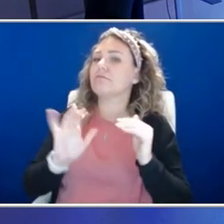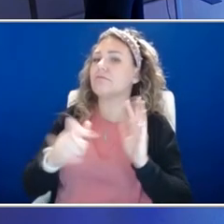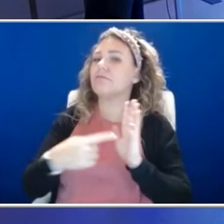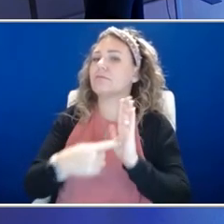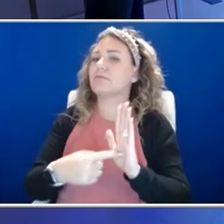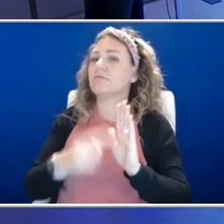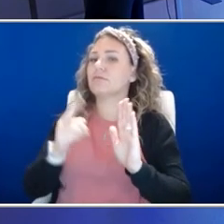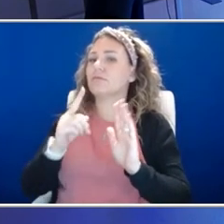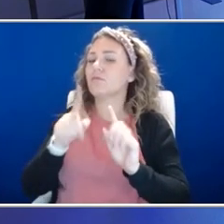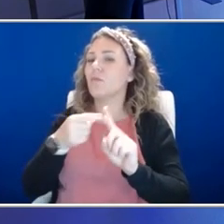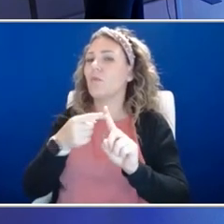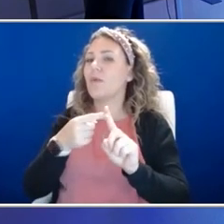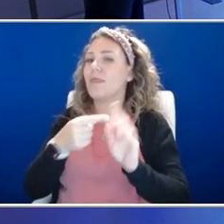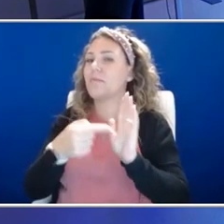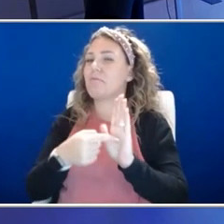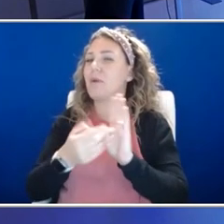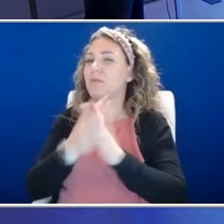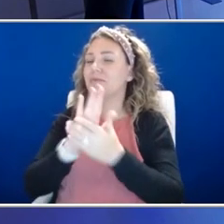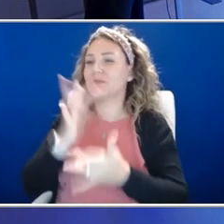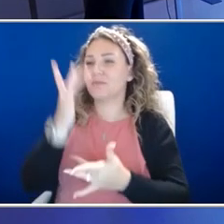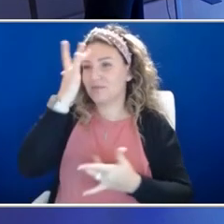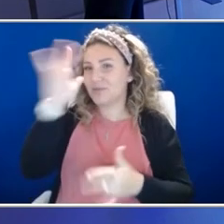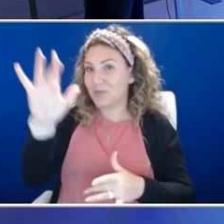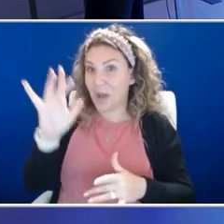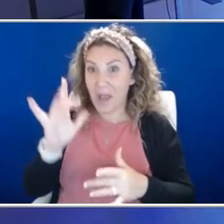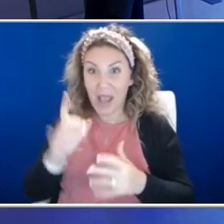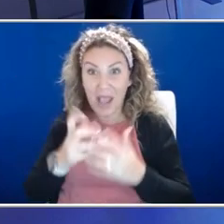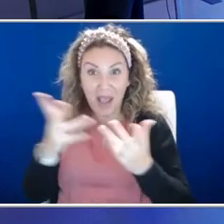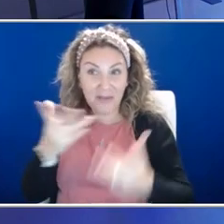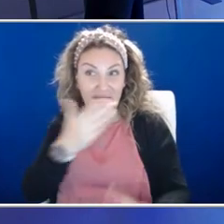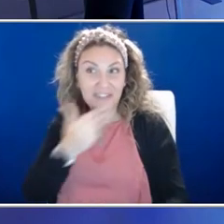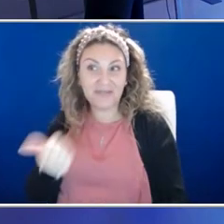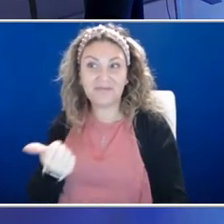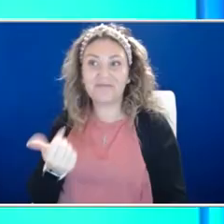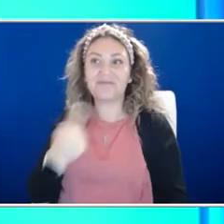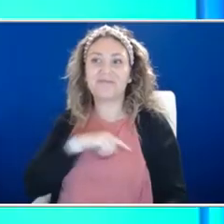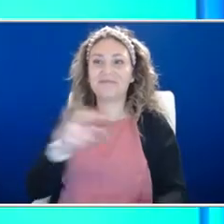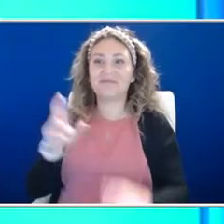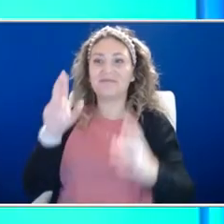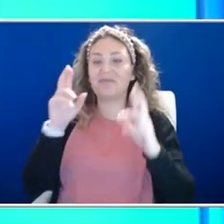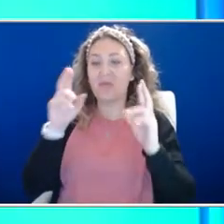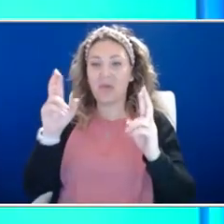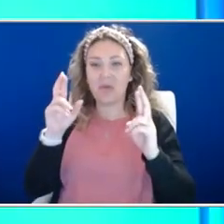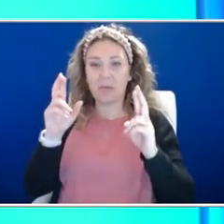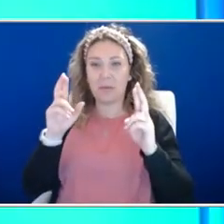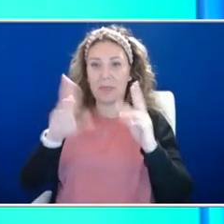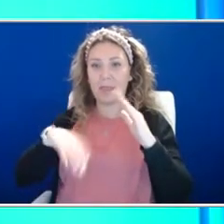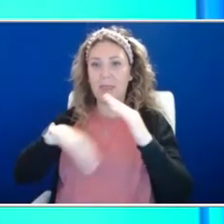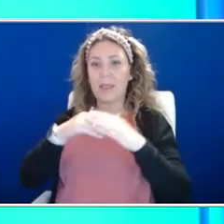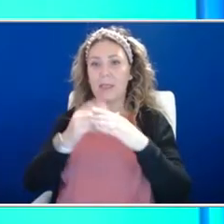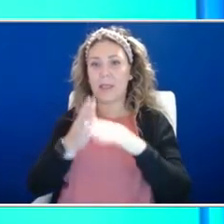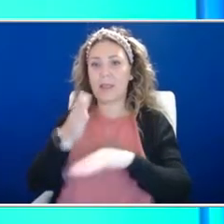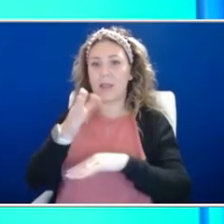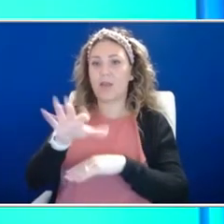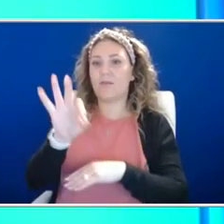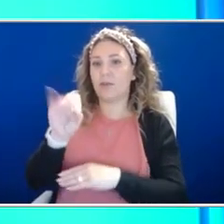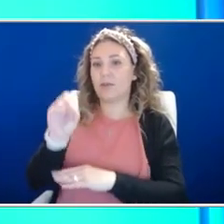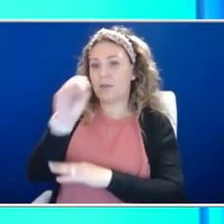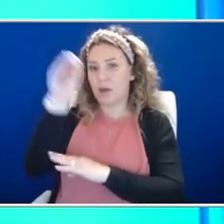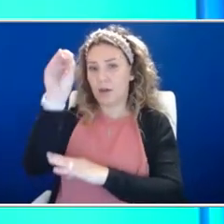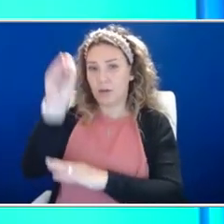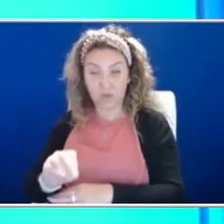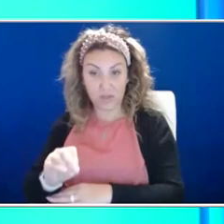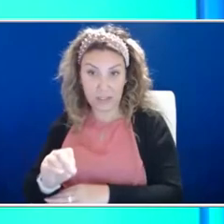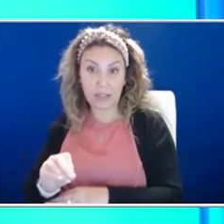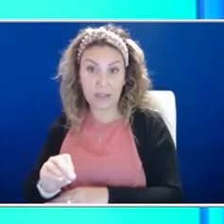your machine learning? How much better? Yeah. We're hoping it can reach at least over 90% in terms of